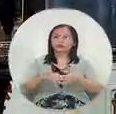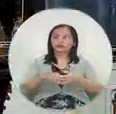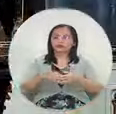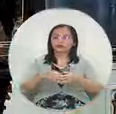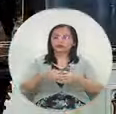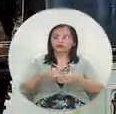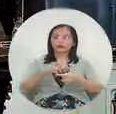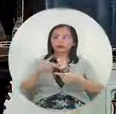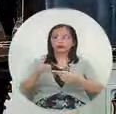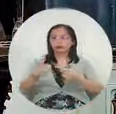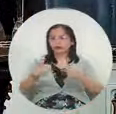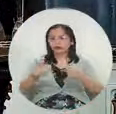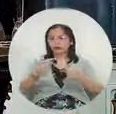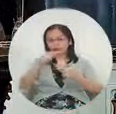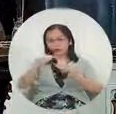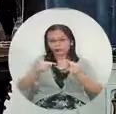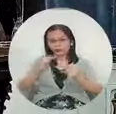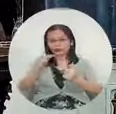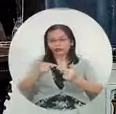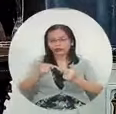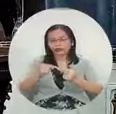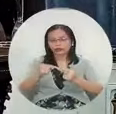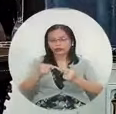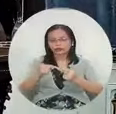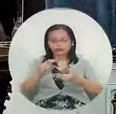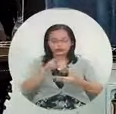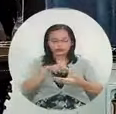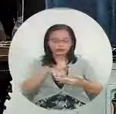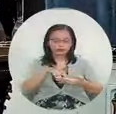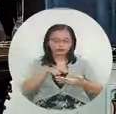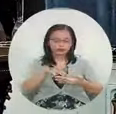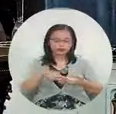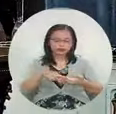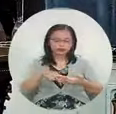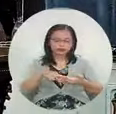Ako, when I read, I check the chapter I nga gibasa nako. I check it.